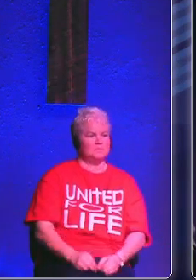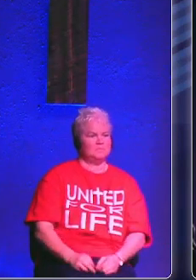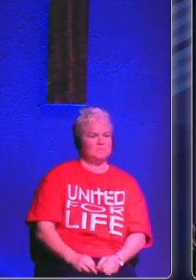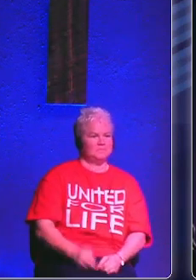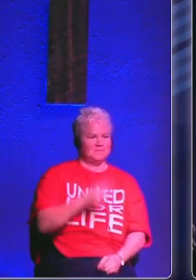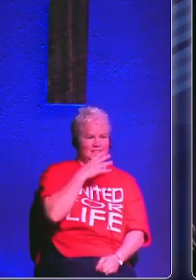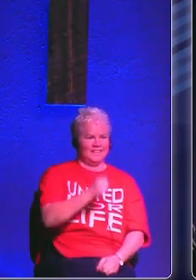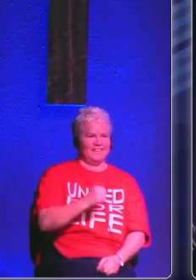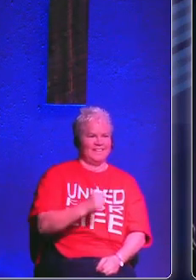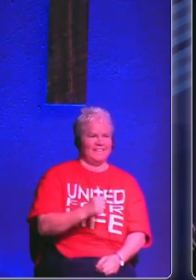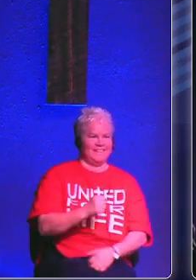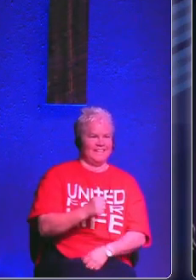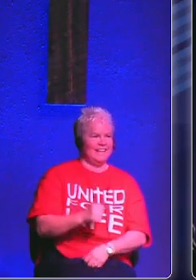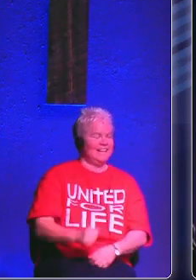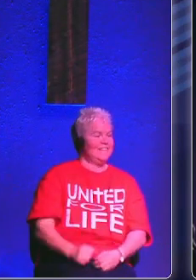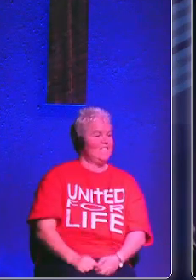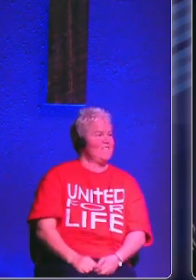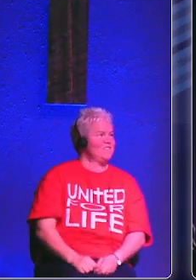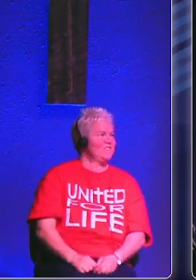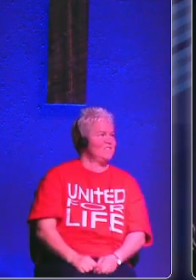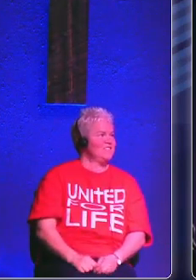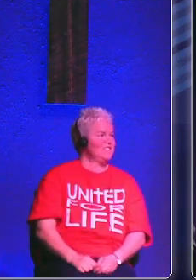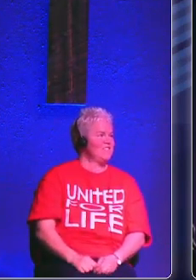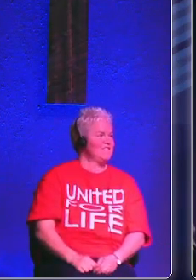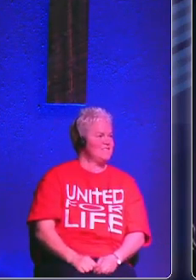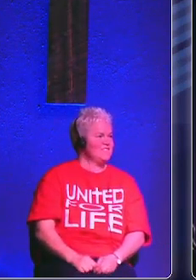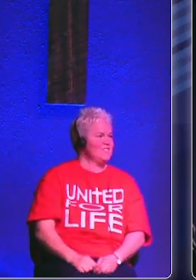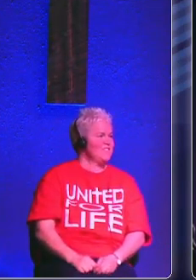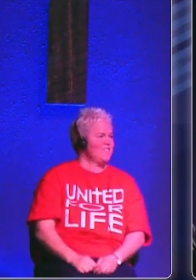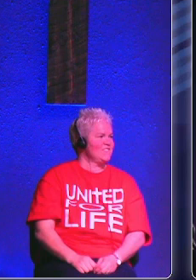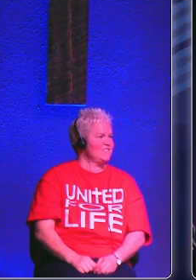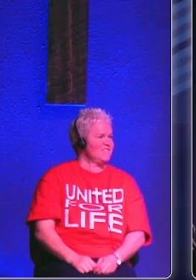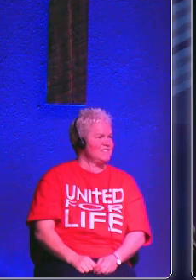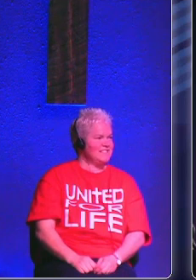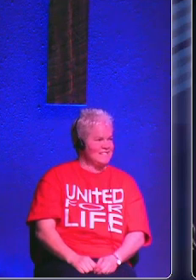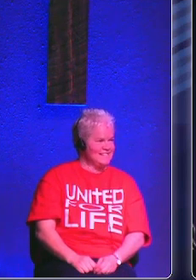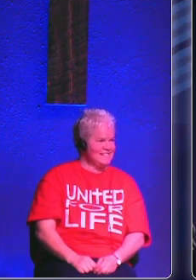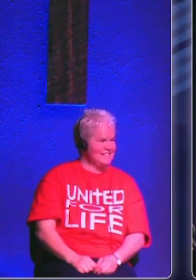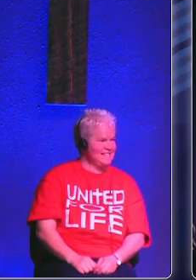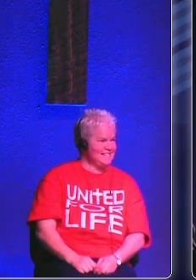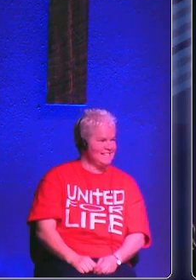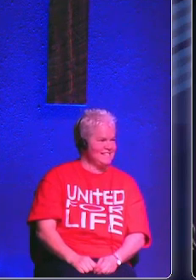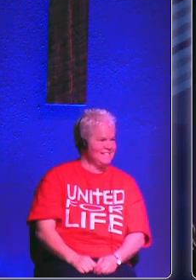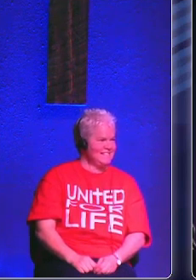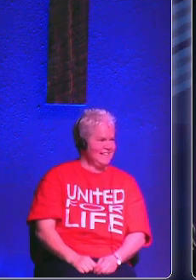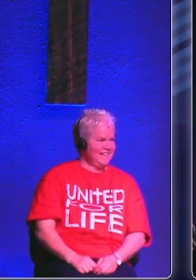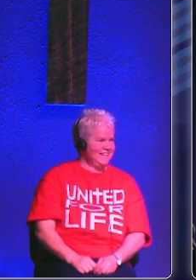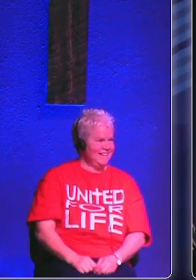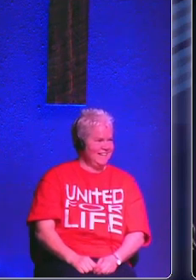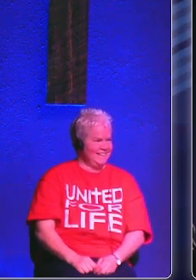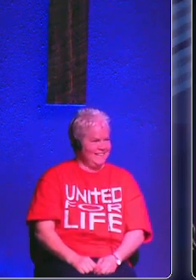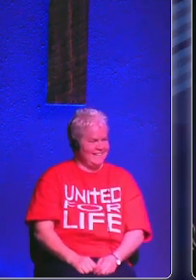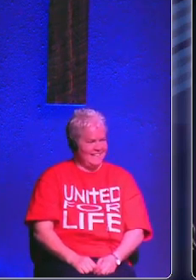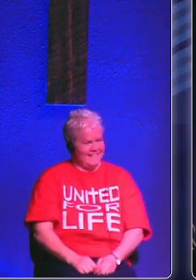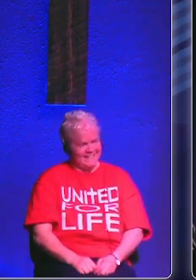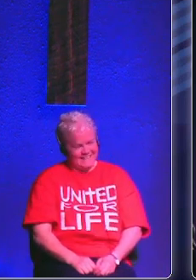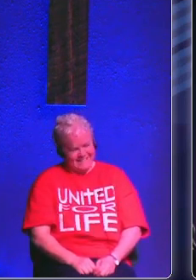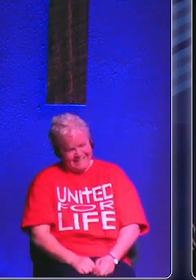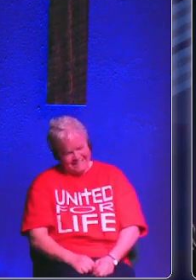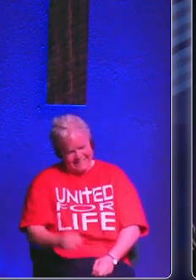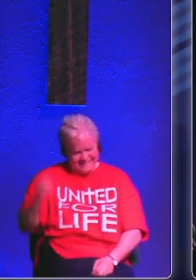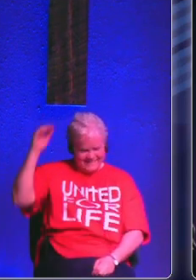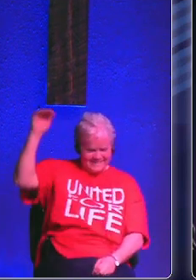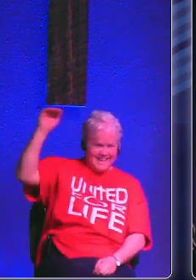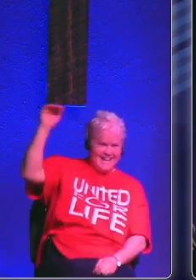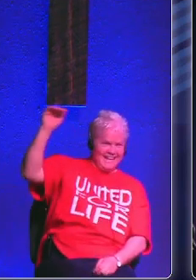Kids by age, like biologic age, not like anything. Yeah, we'll keep the more of the adults up